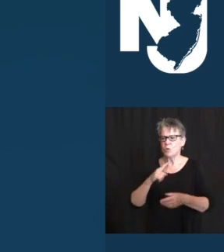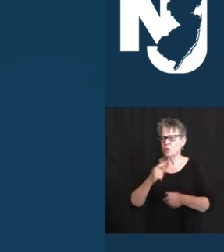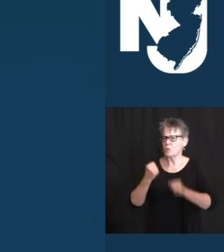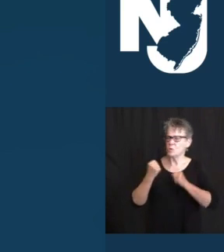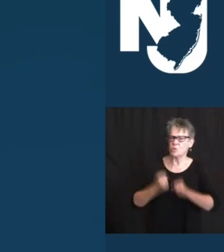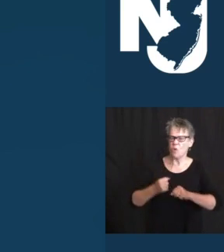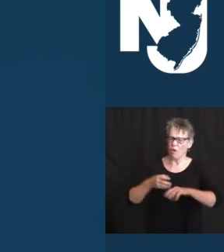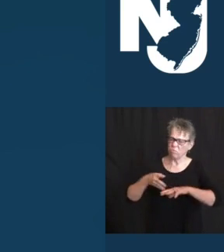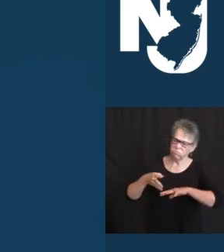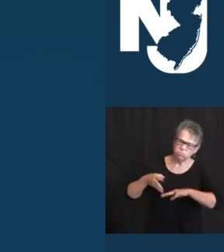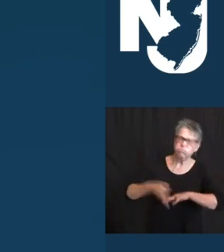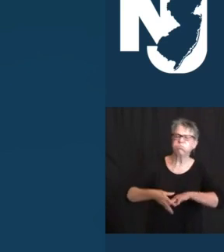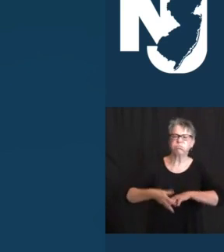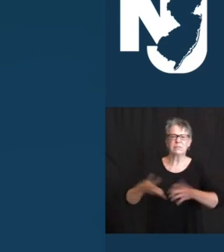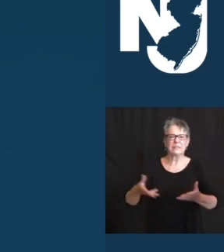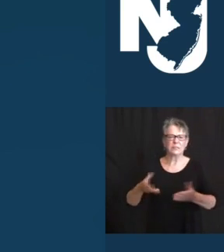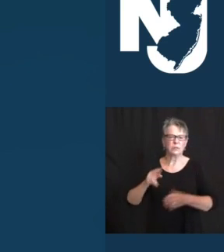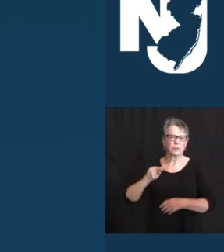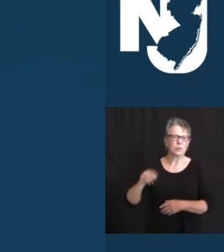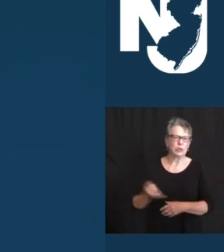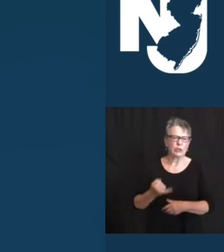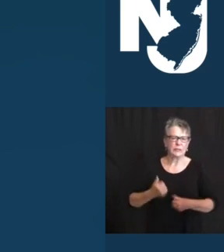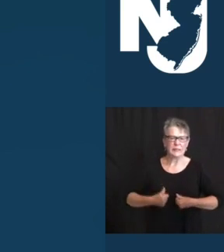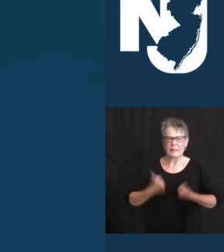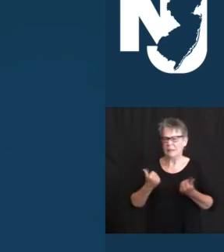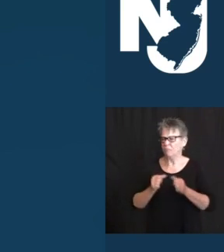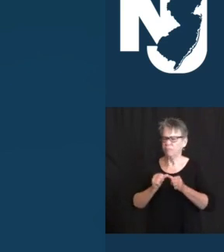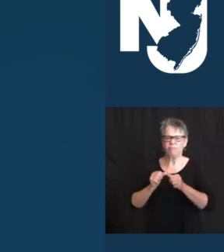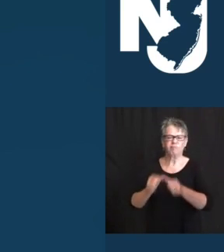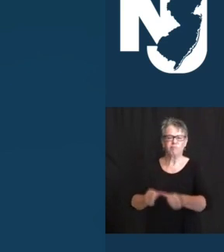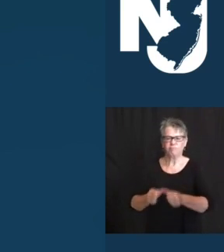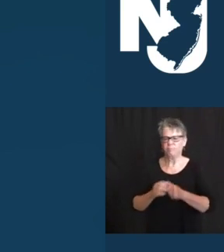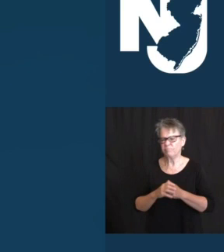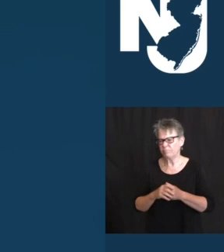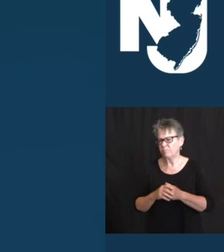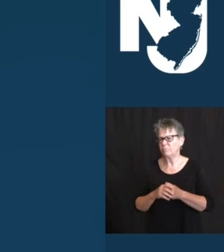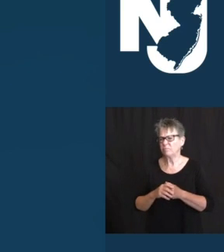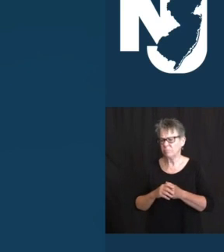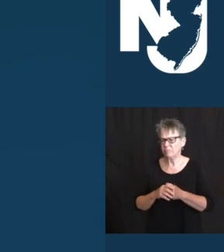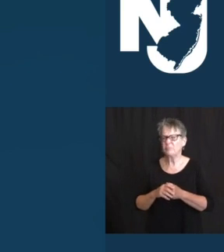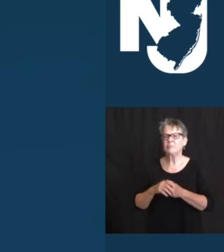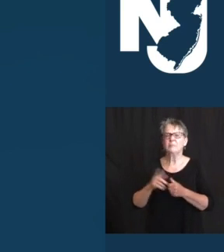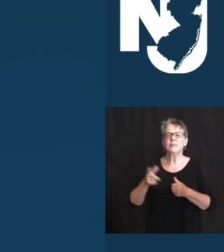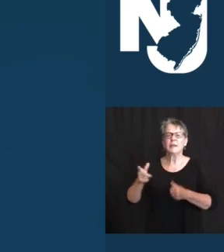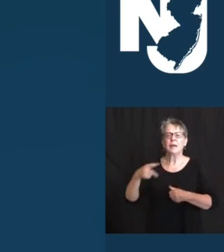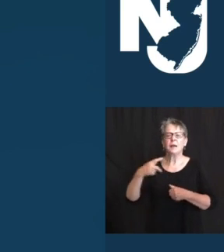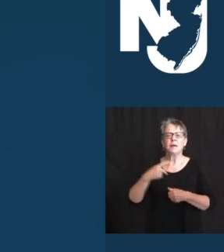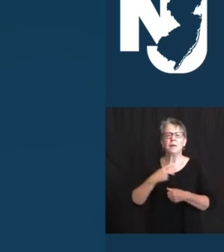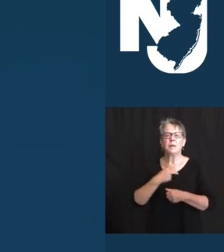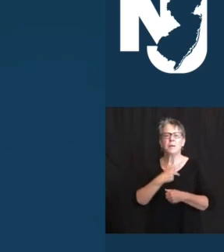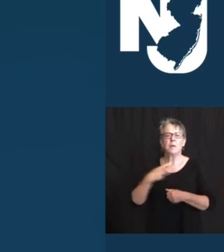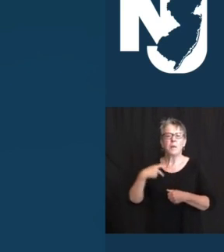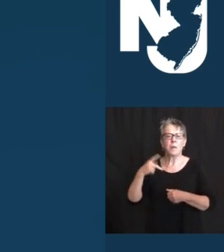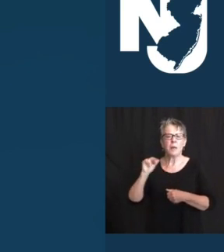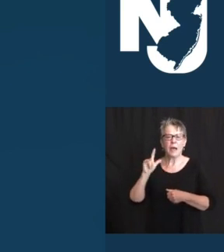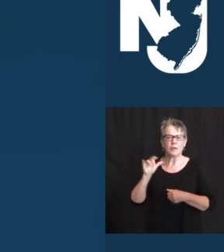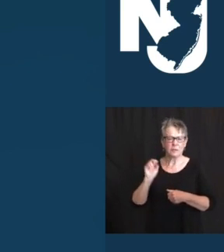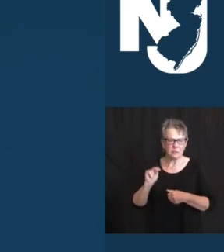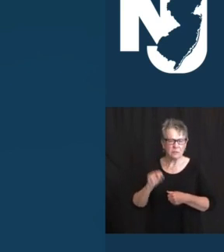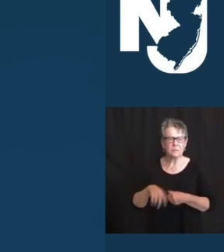Paterson before working the emergency departments in numerous hospitals across New Jersey, including East Orange